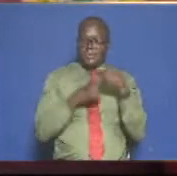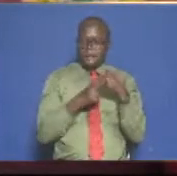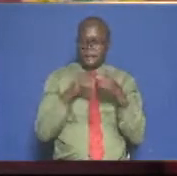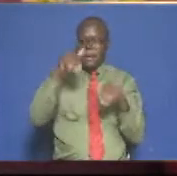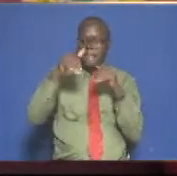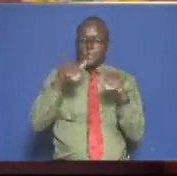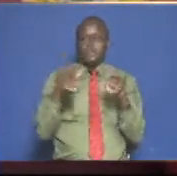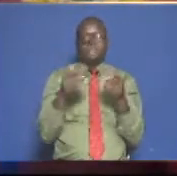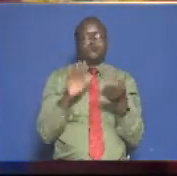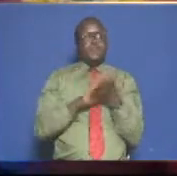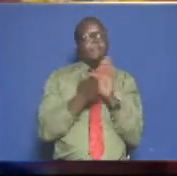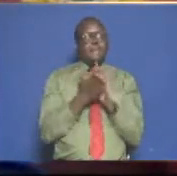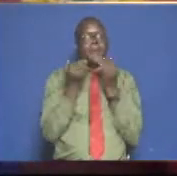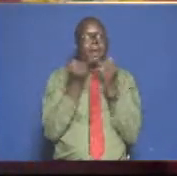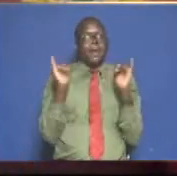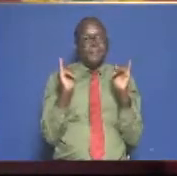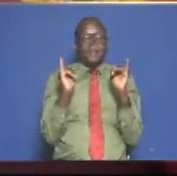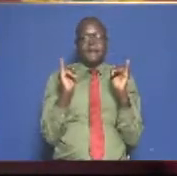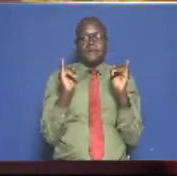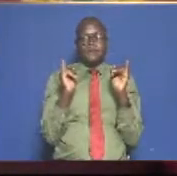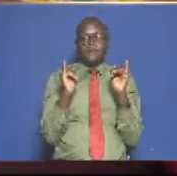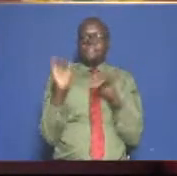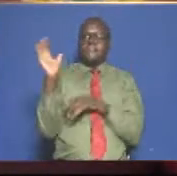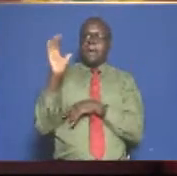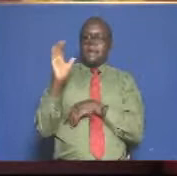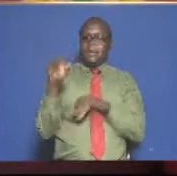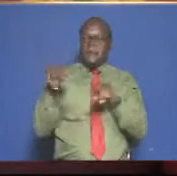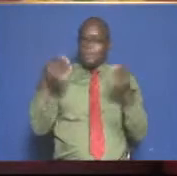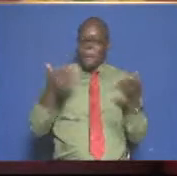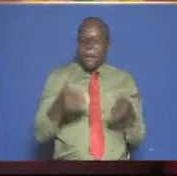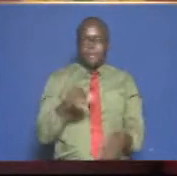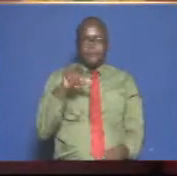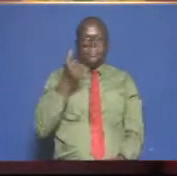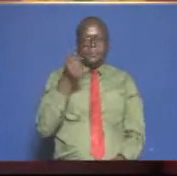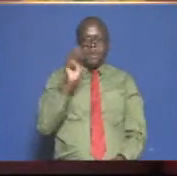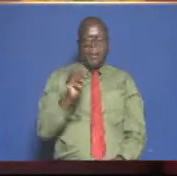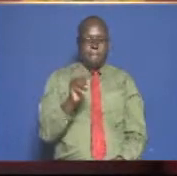an independent candidate in game.